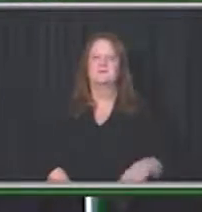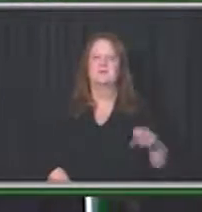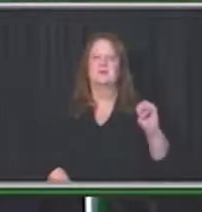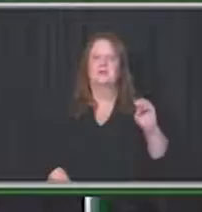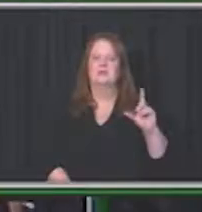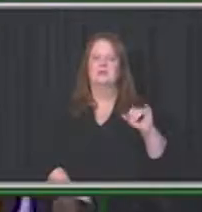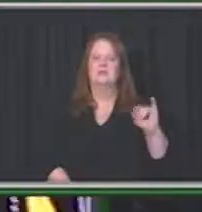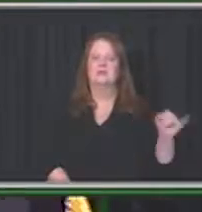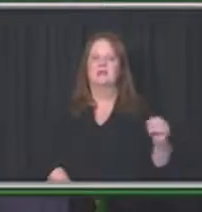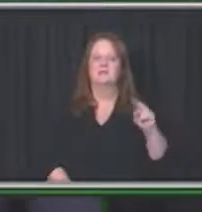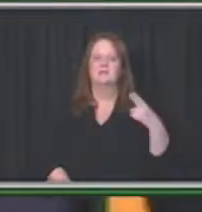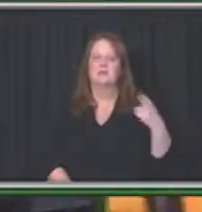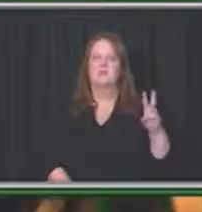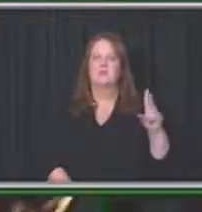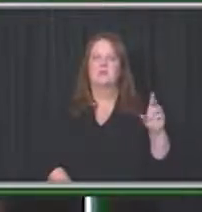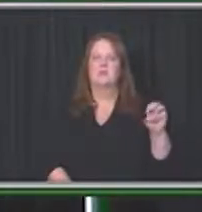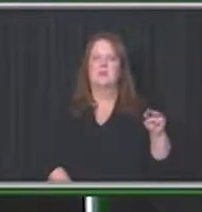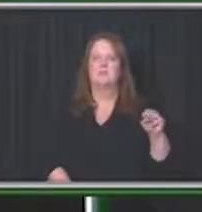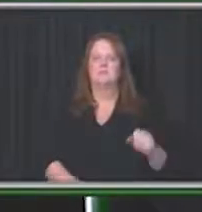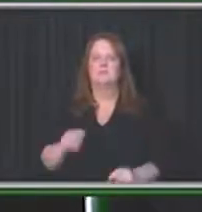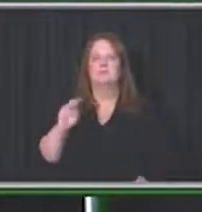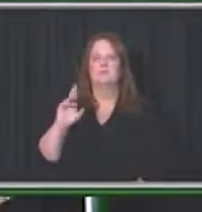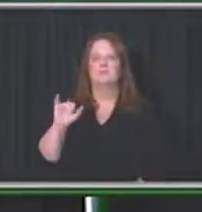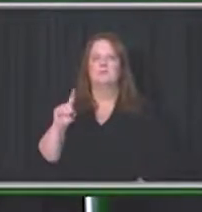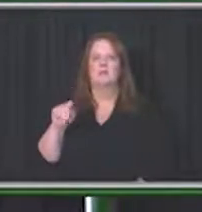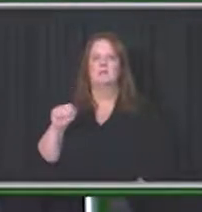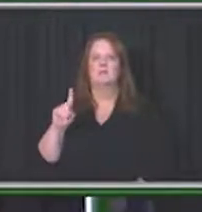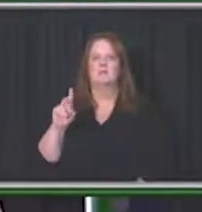Elijah Williams. Miranda Dumas.